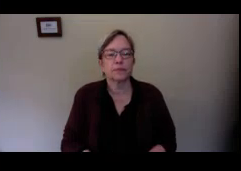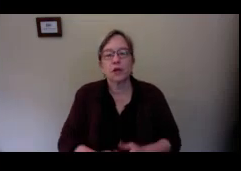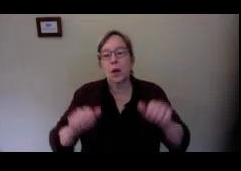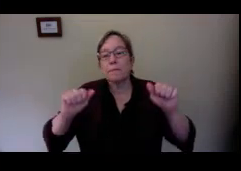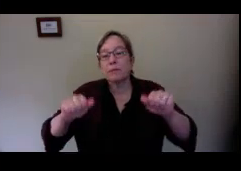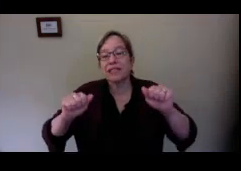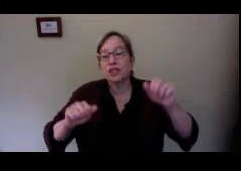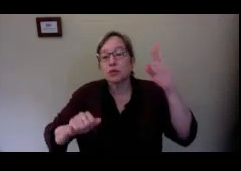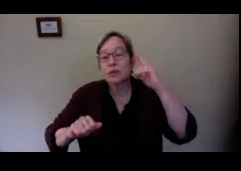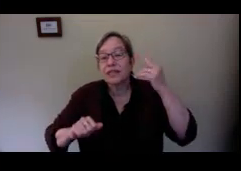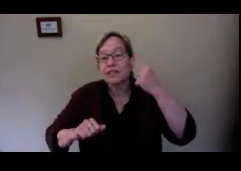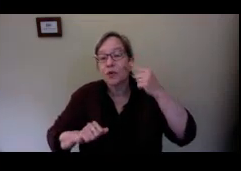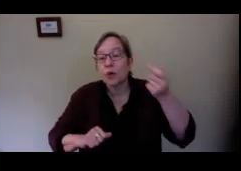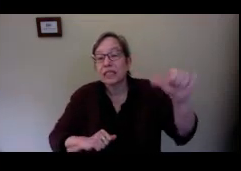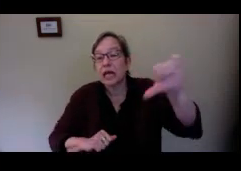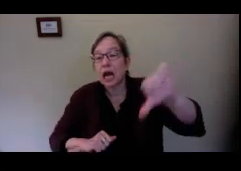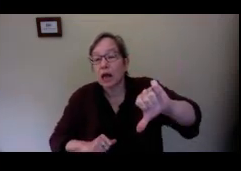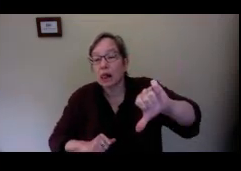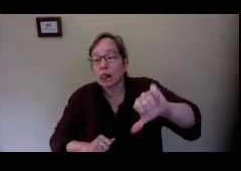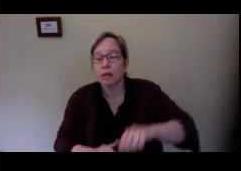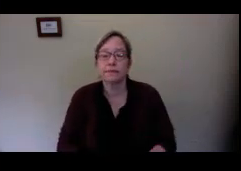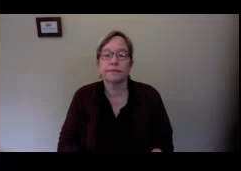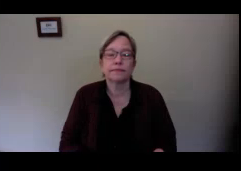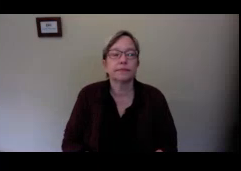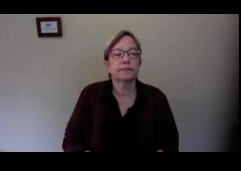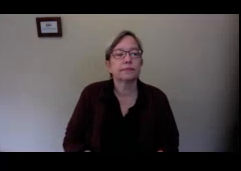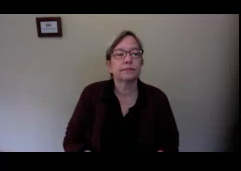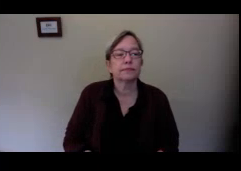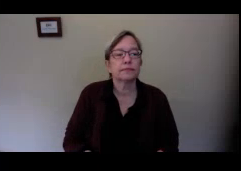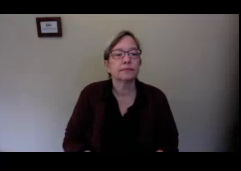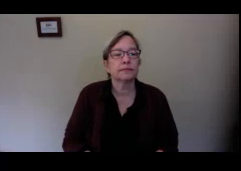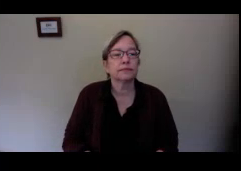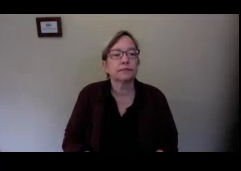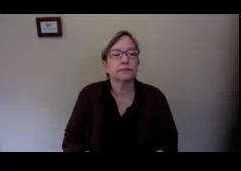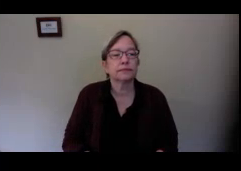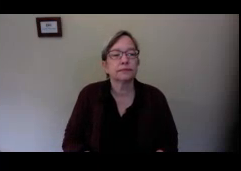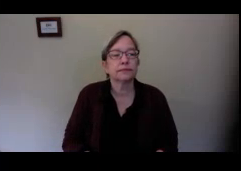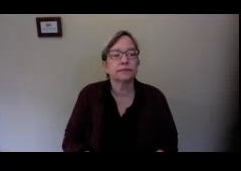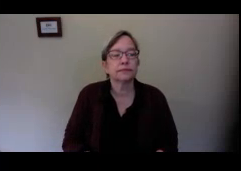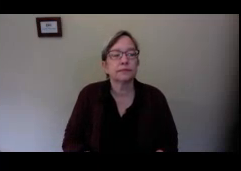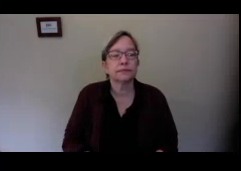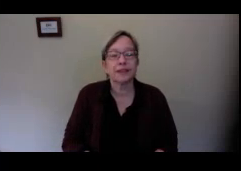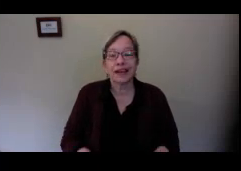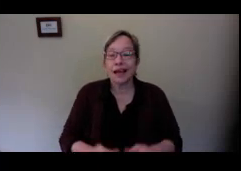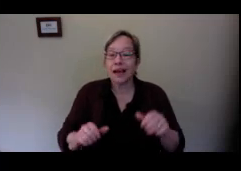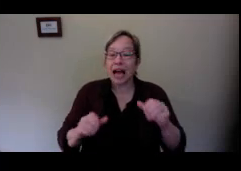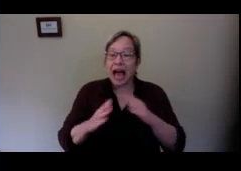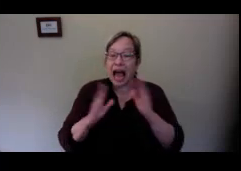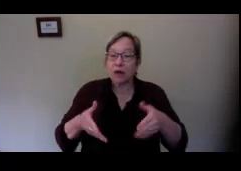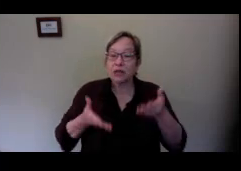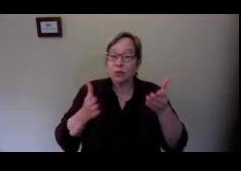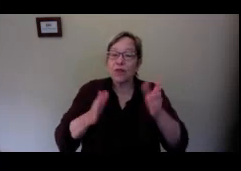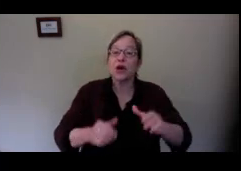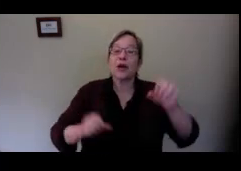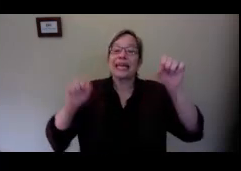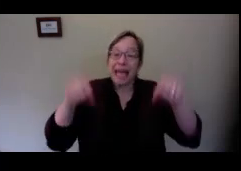So let's talk about what a housing provider, why they can deny a request.